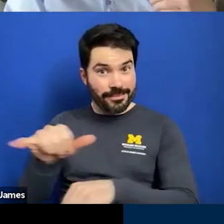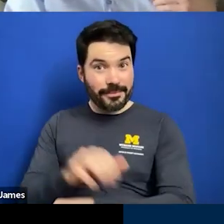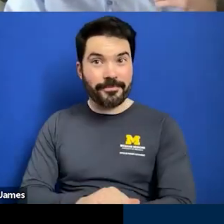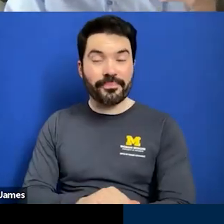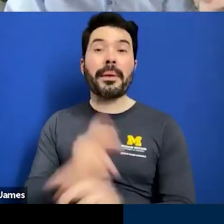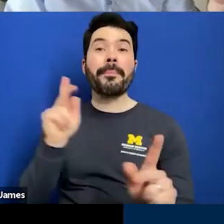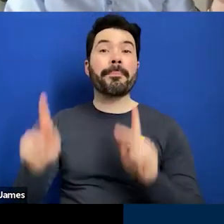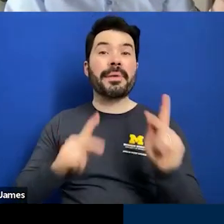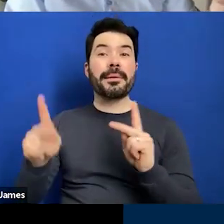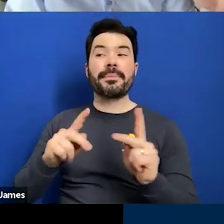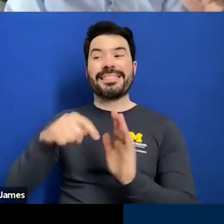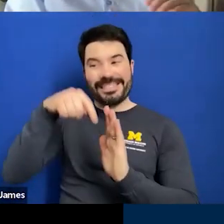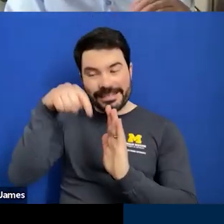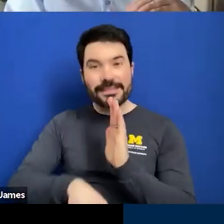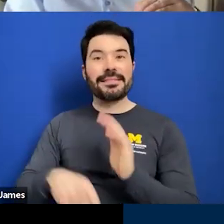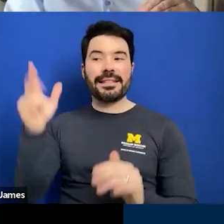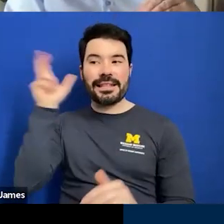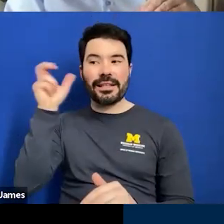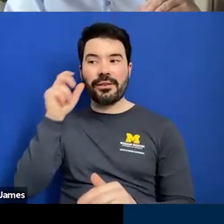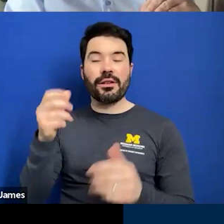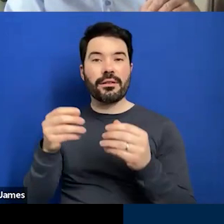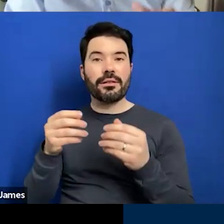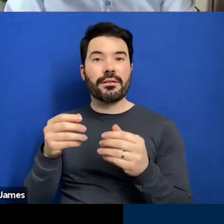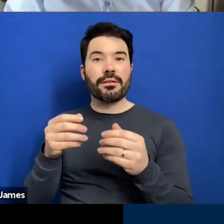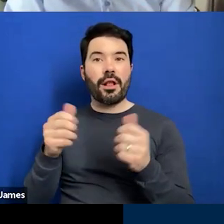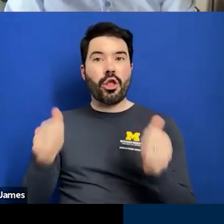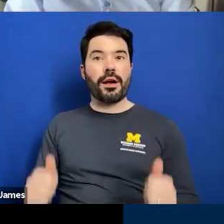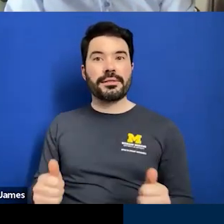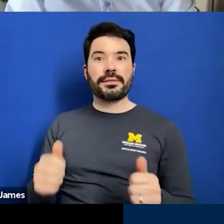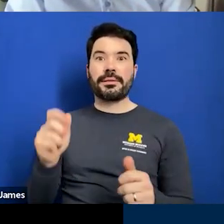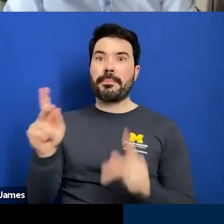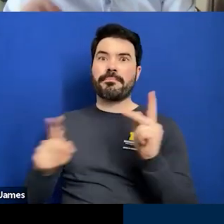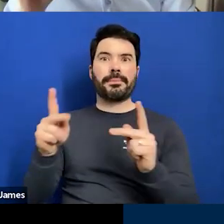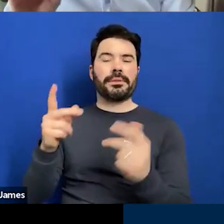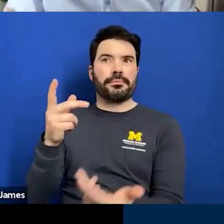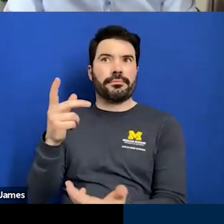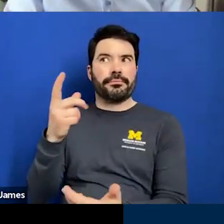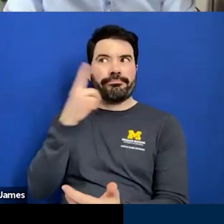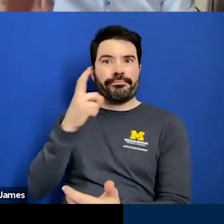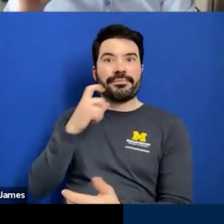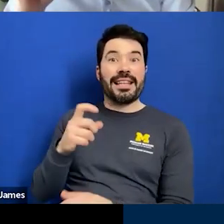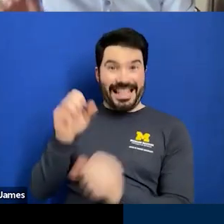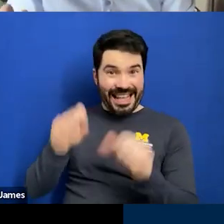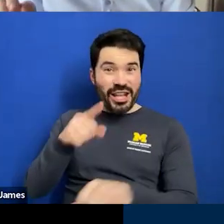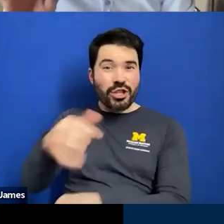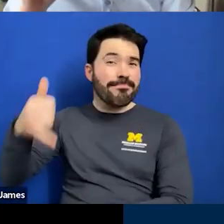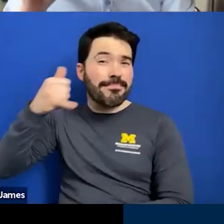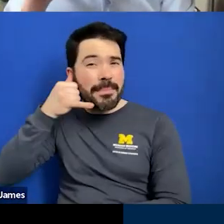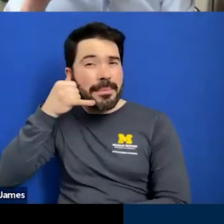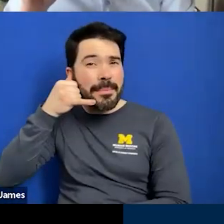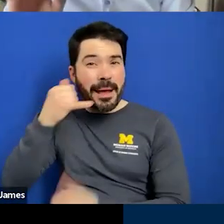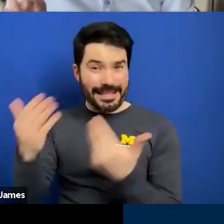loss, this is screening people into the high complexity hearing loss. Can you talk on the phone easily, just